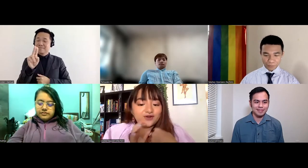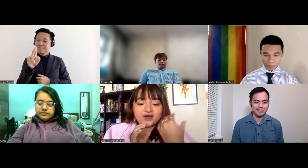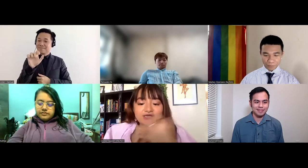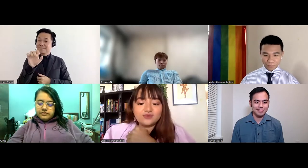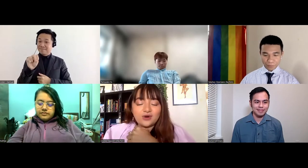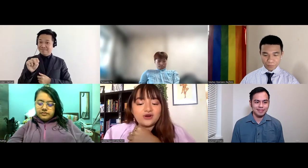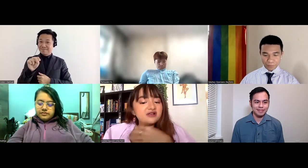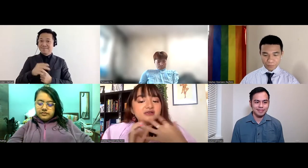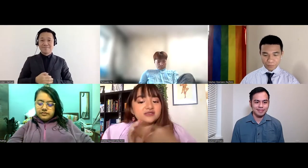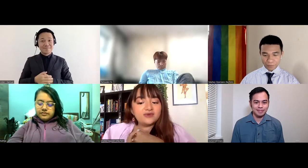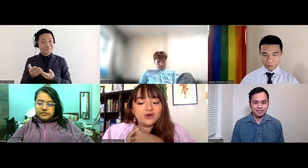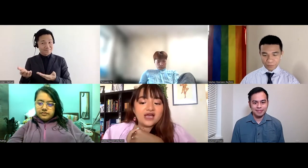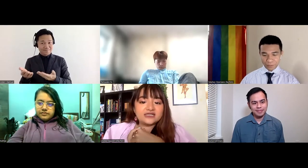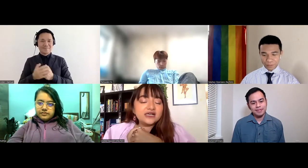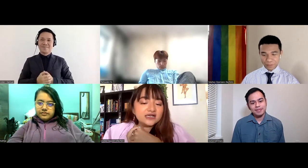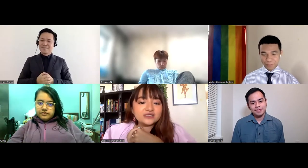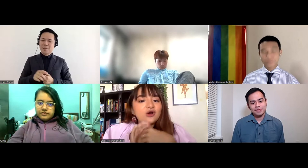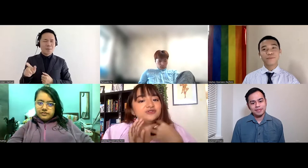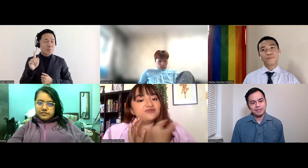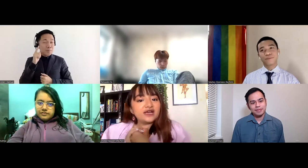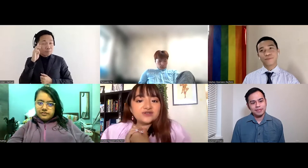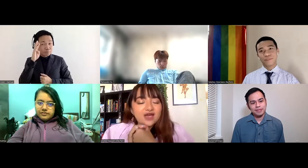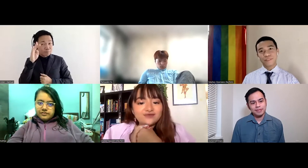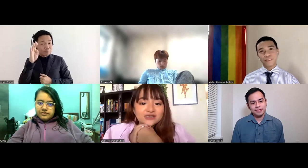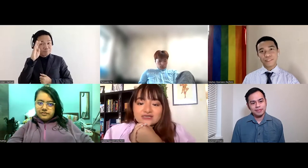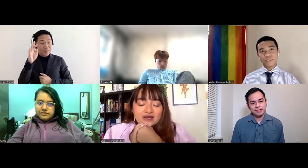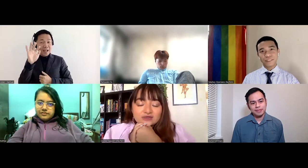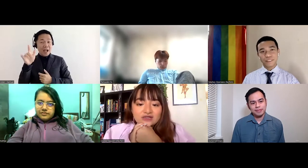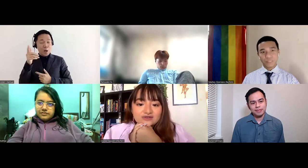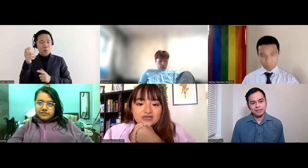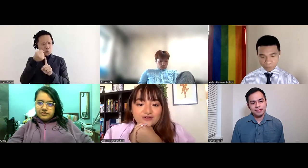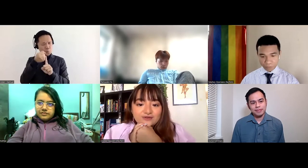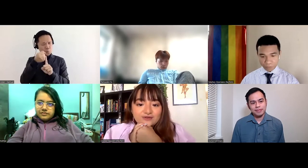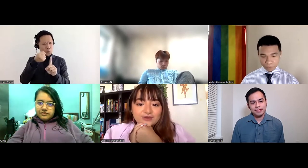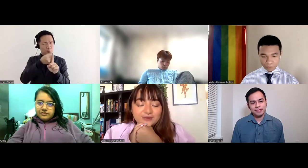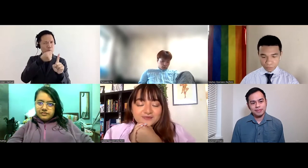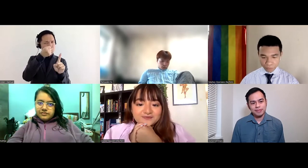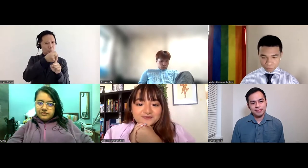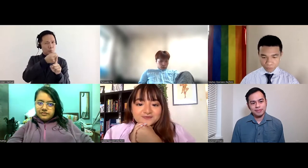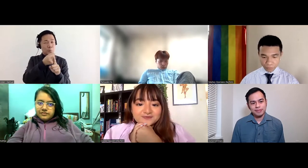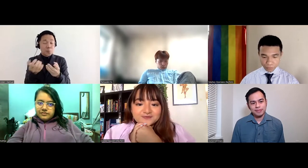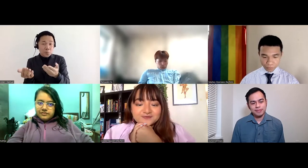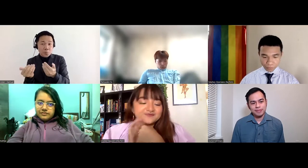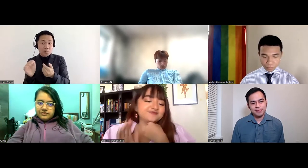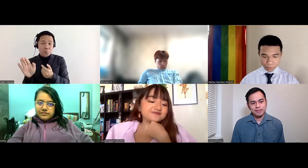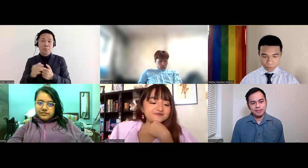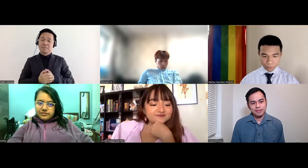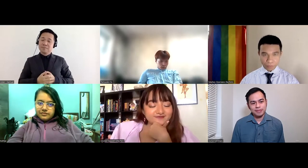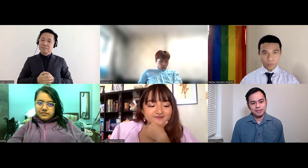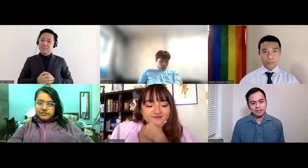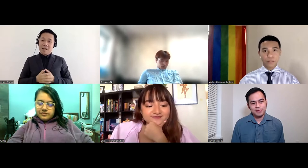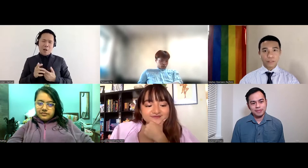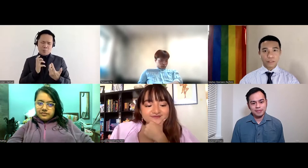discover and explore some of your ideas on effective advocacy. I would love to hear from you.